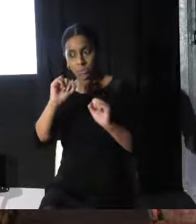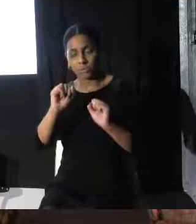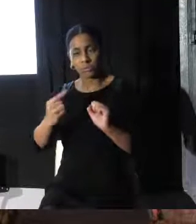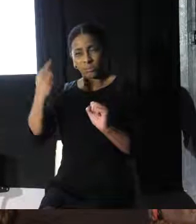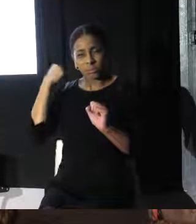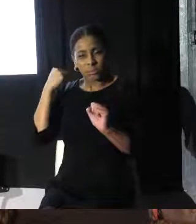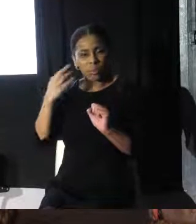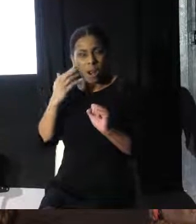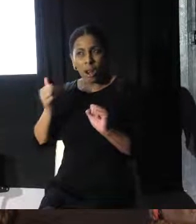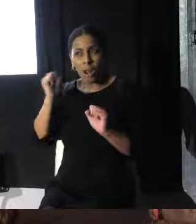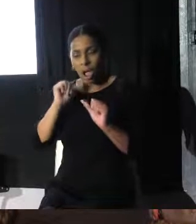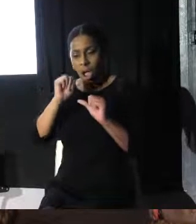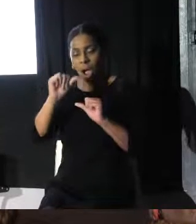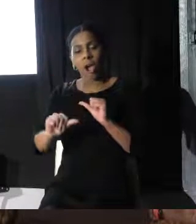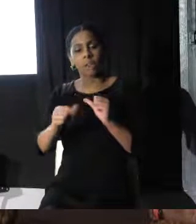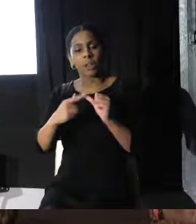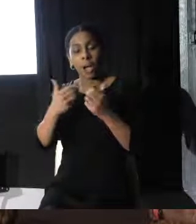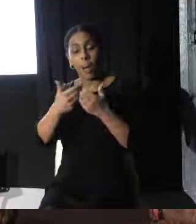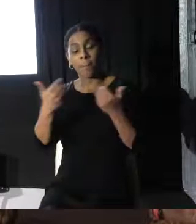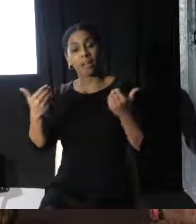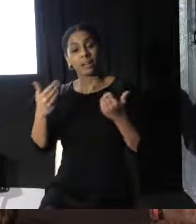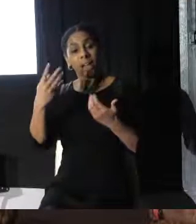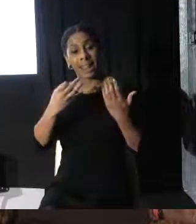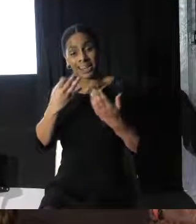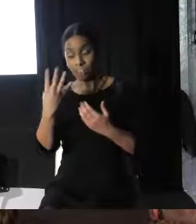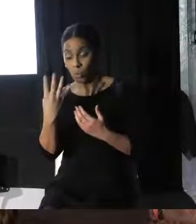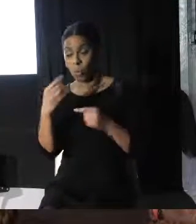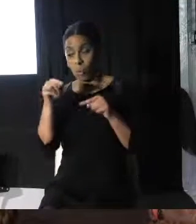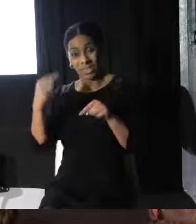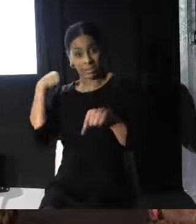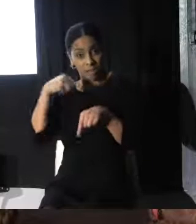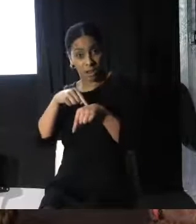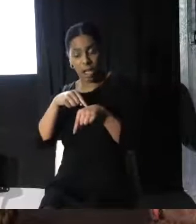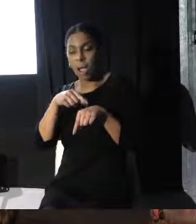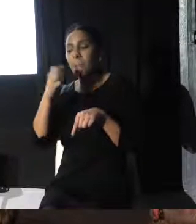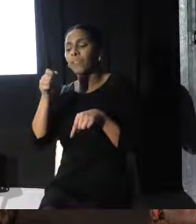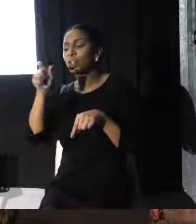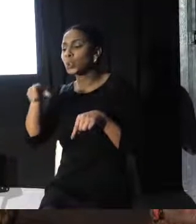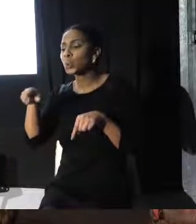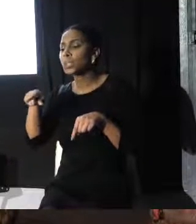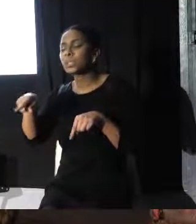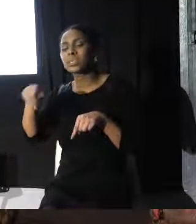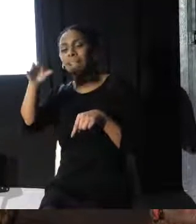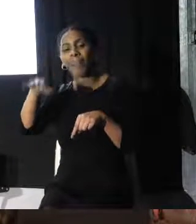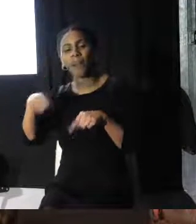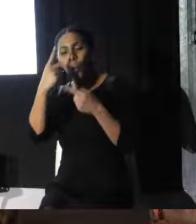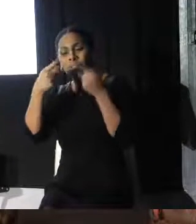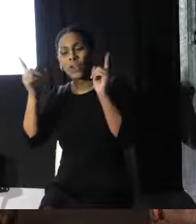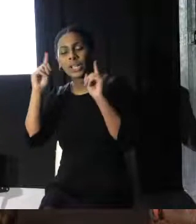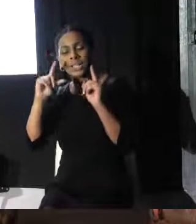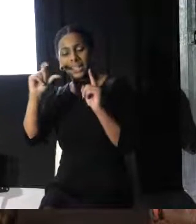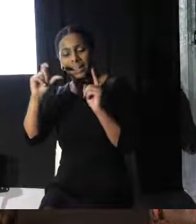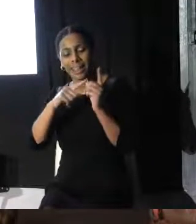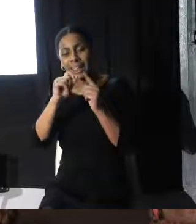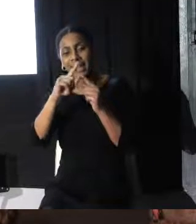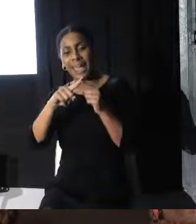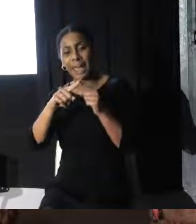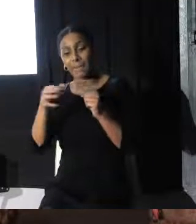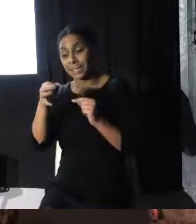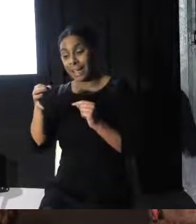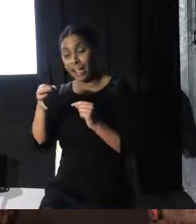in 1994, there were students at the University of Cape Town who found themselves in